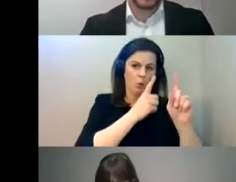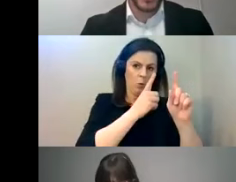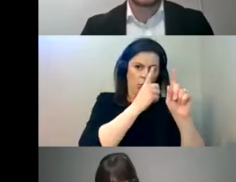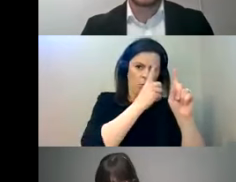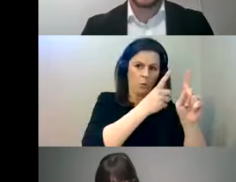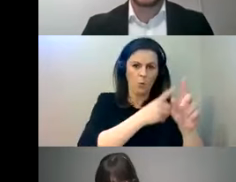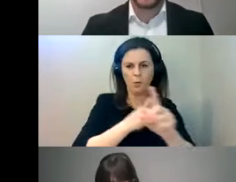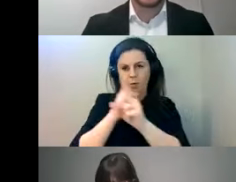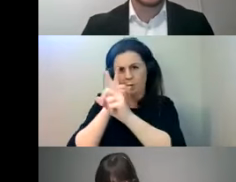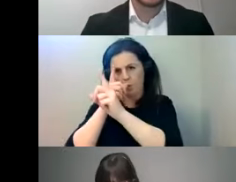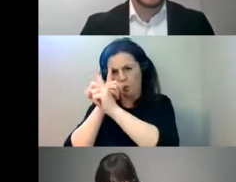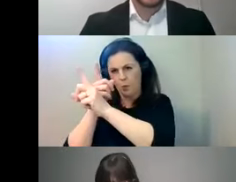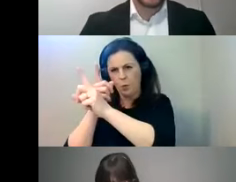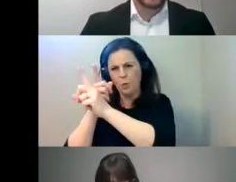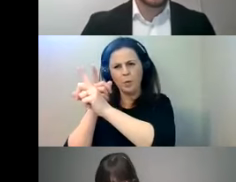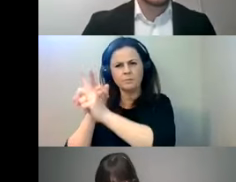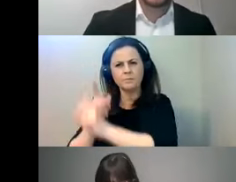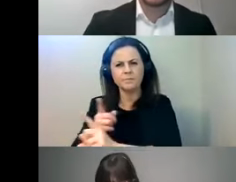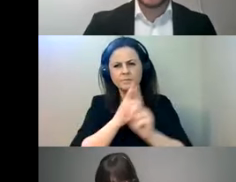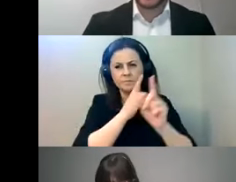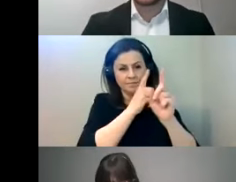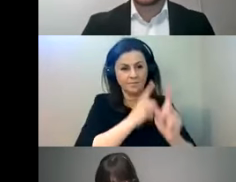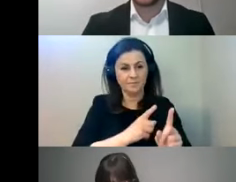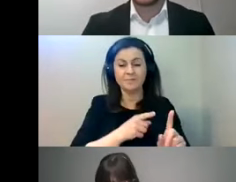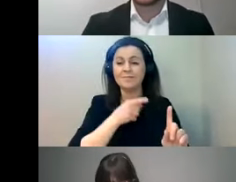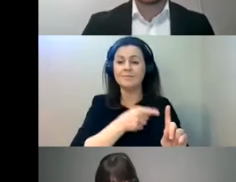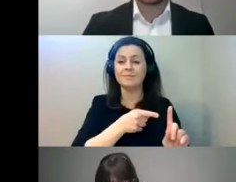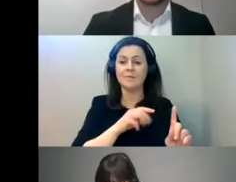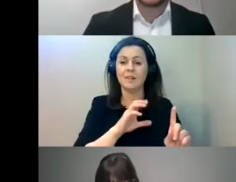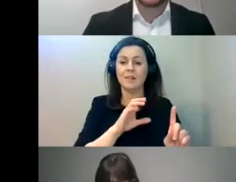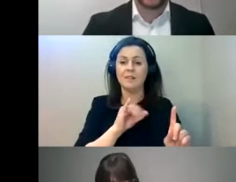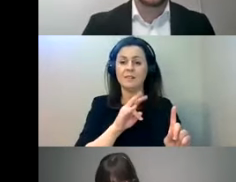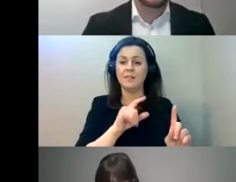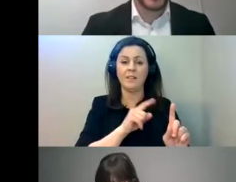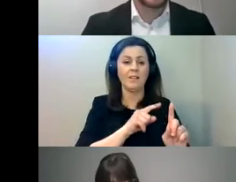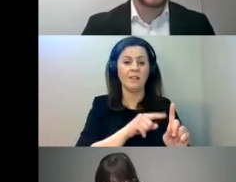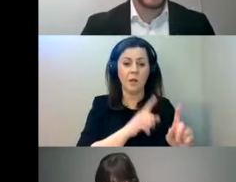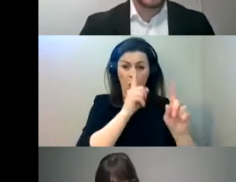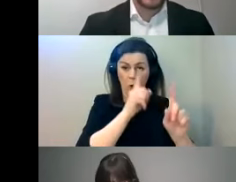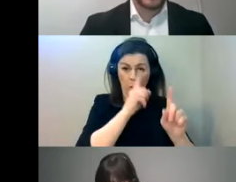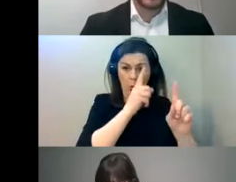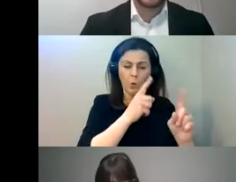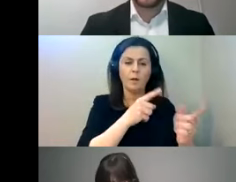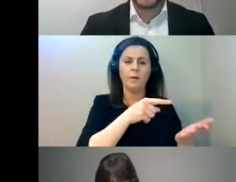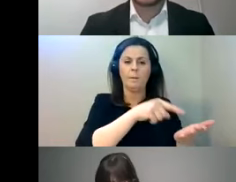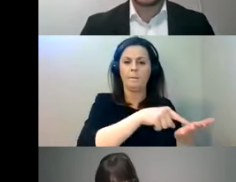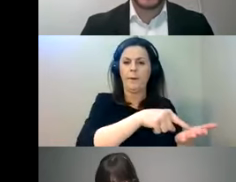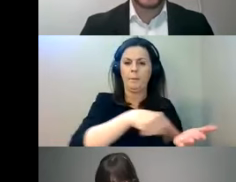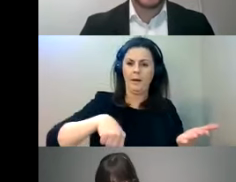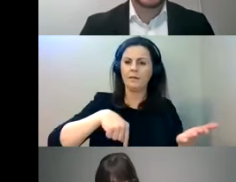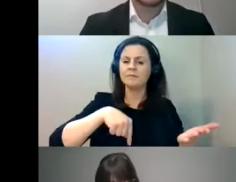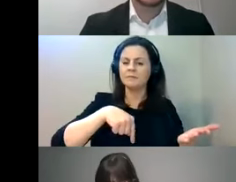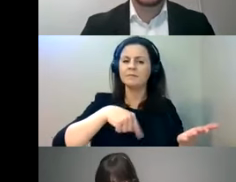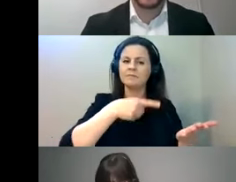are behind each of those remedies. On the civil side, the goal is restitution or repayment. The objective